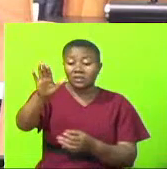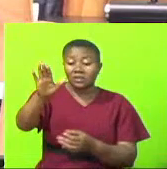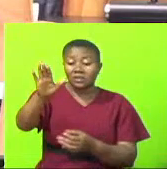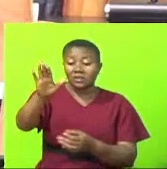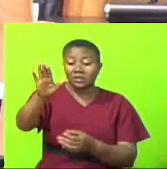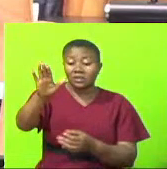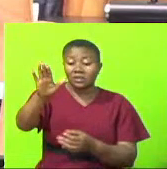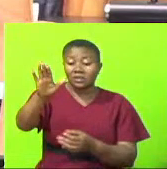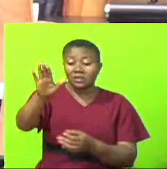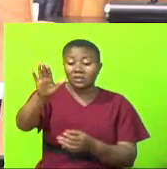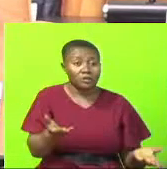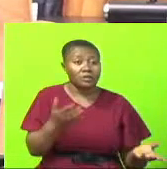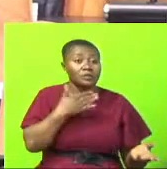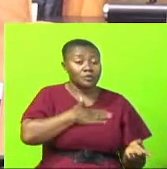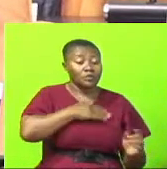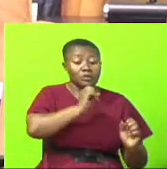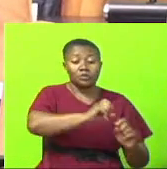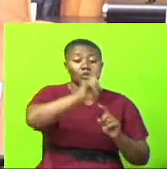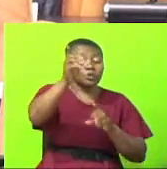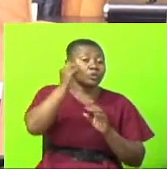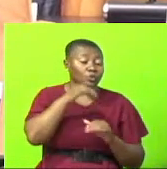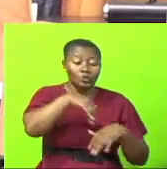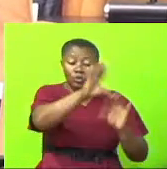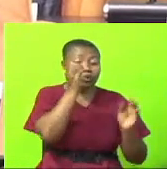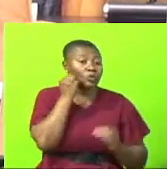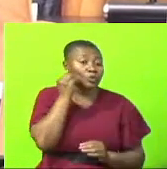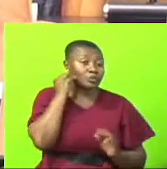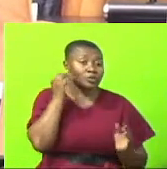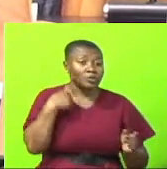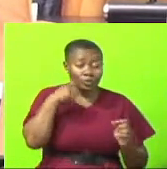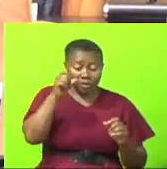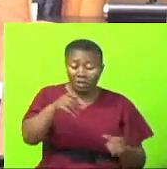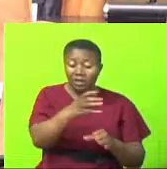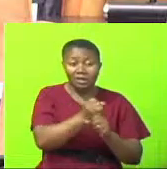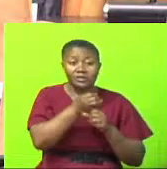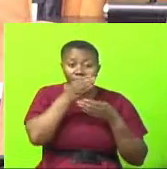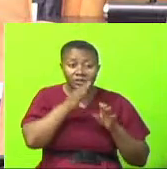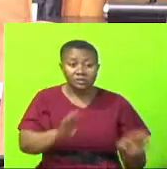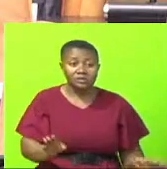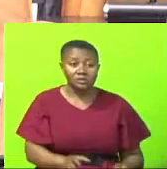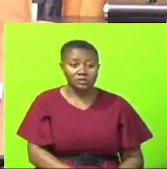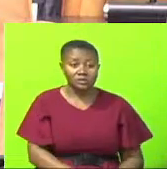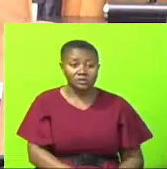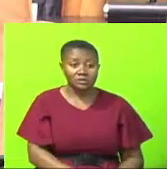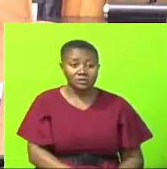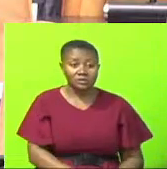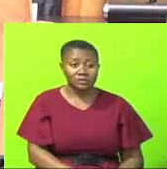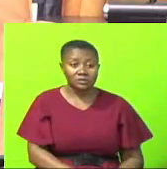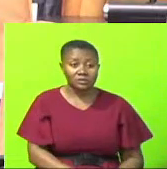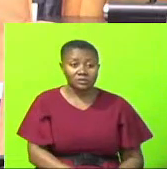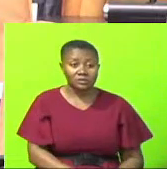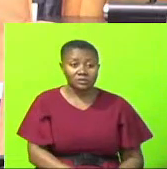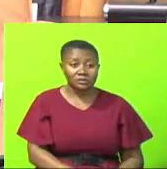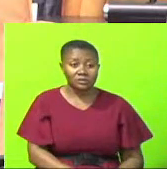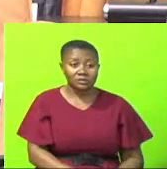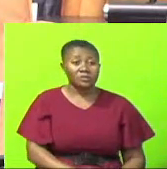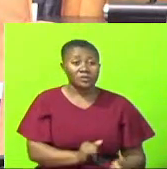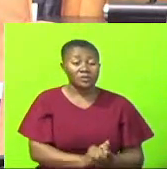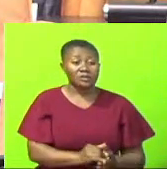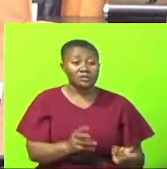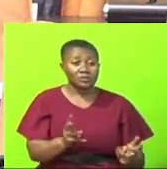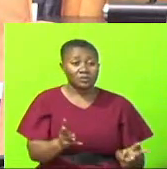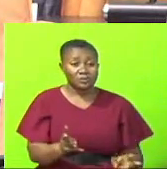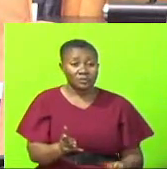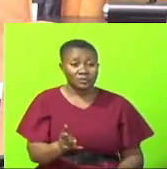home, and then we can have our peace. They should go. Yes, there are no more members of Parliament. In that regard, tomorrow, Mr. Speaker, my